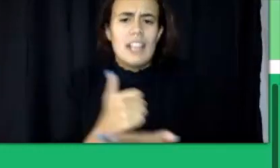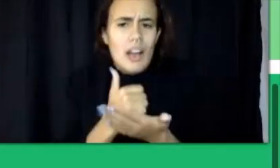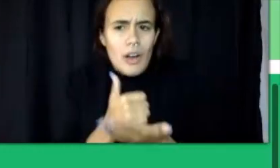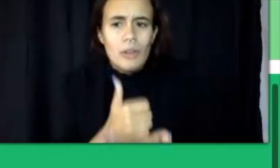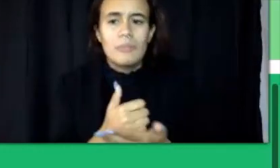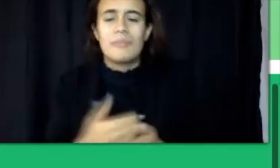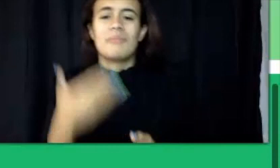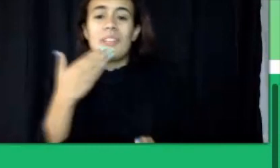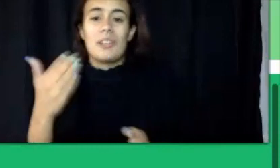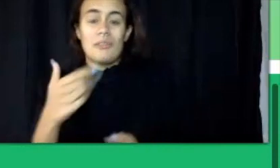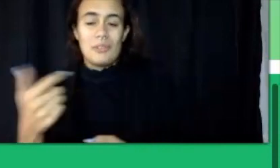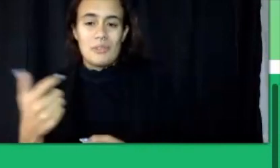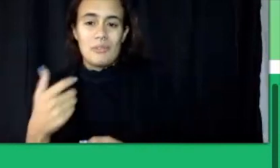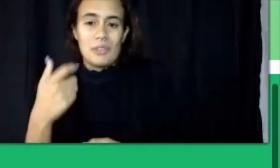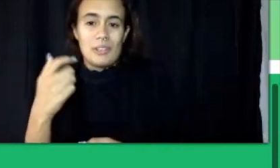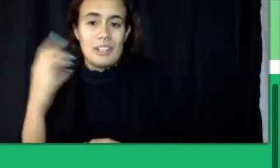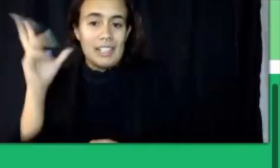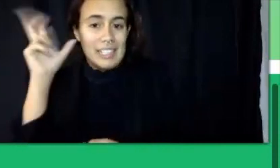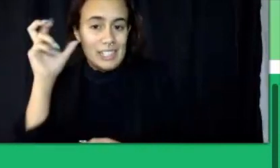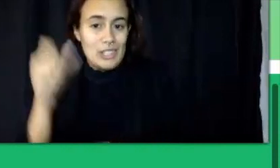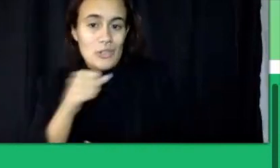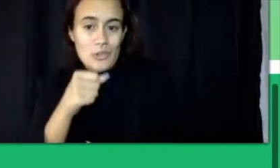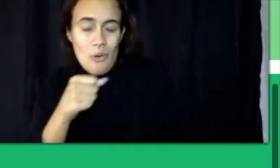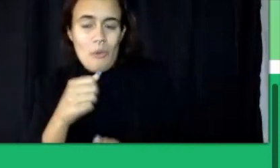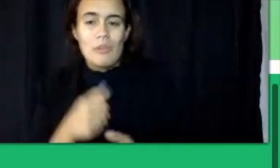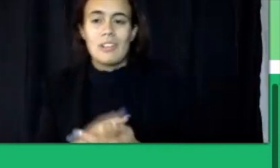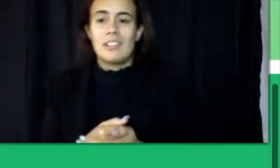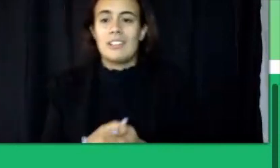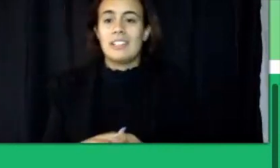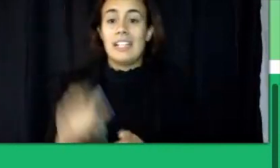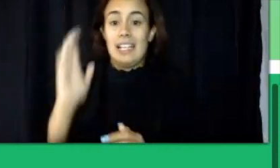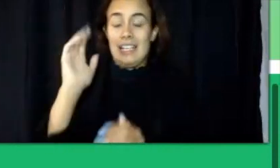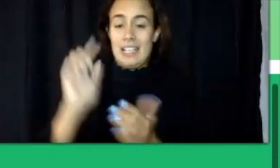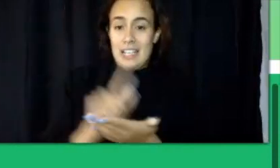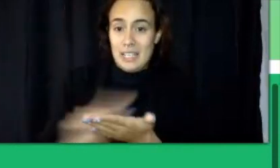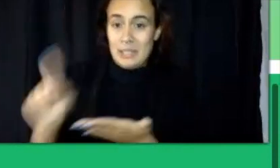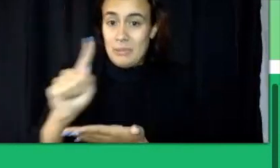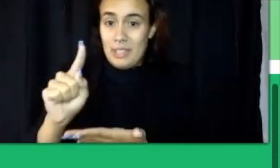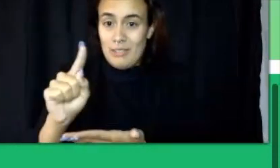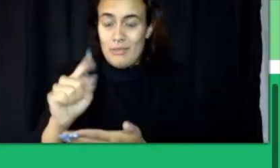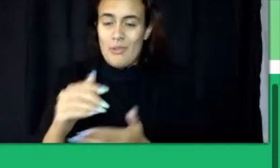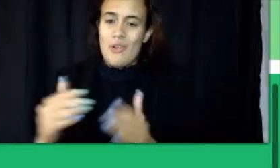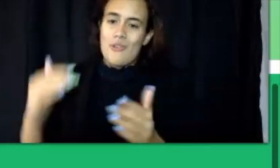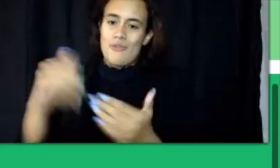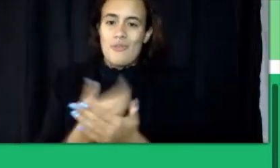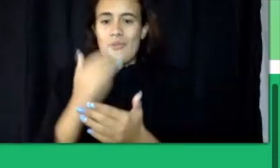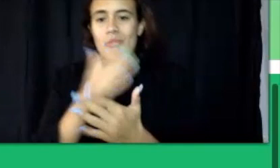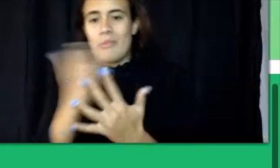watching today's show. We'll see you next time for a brand new episode of The Nod.